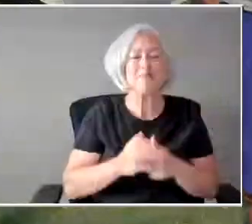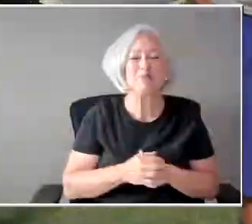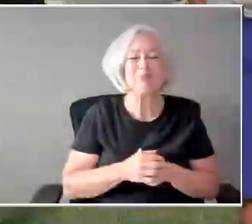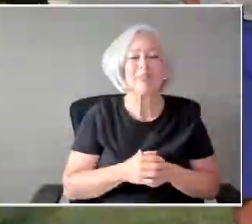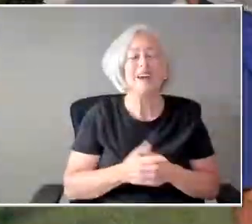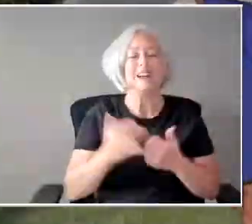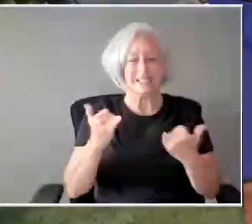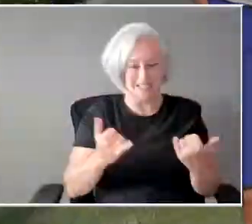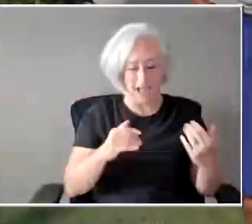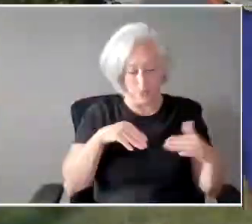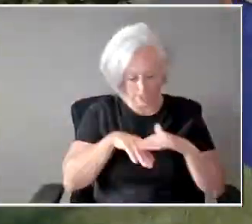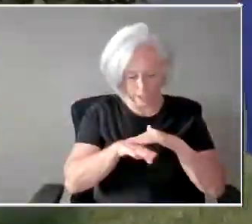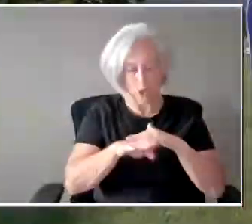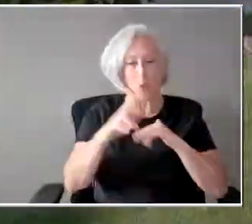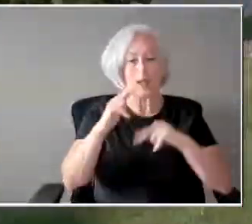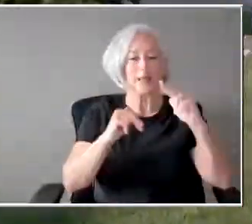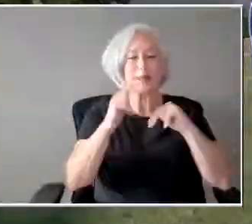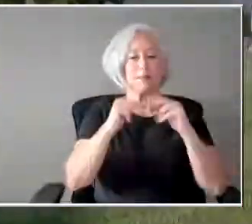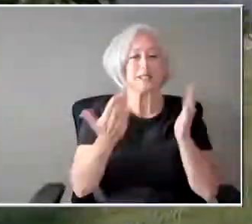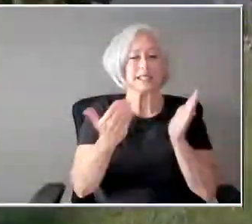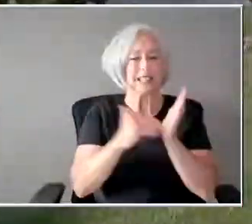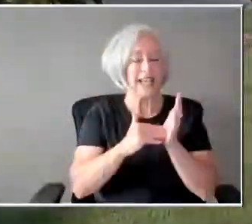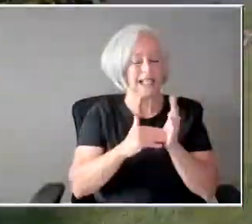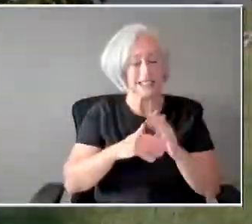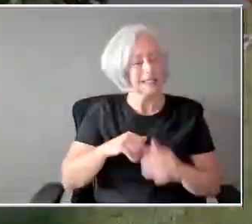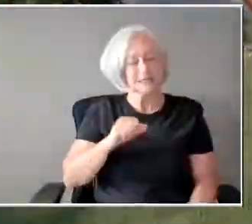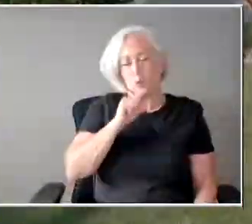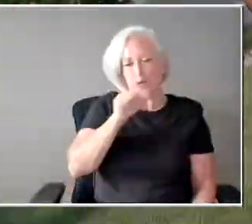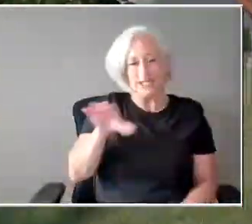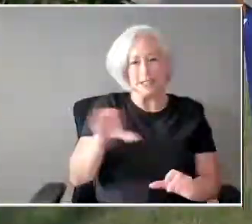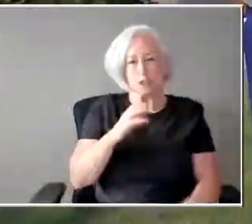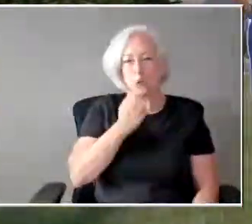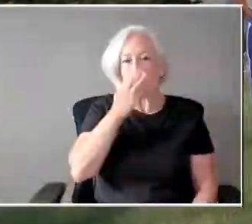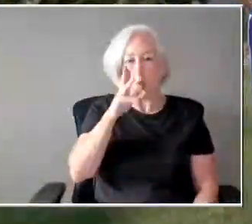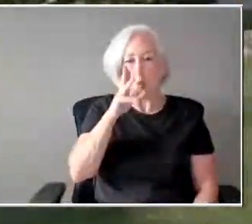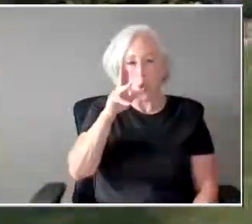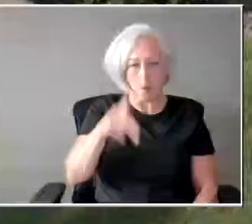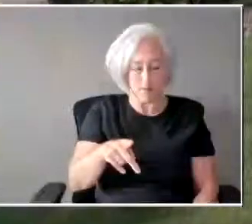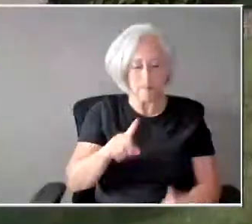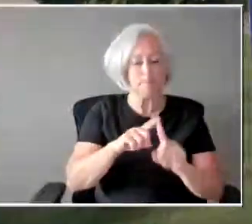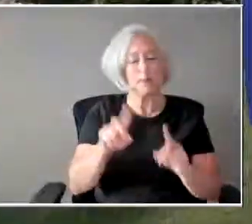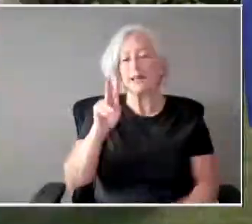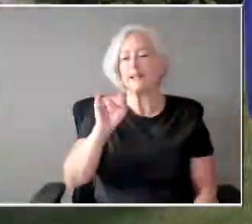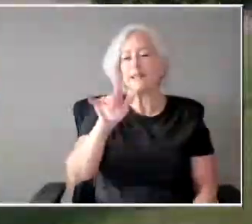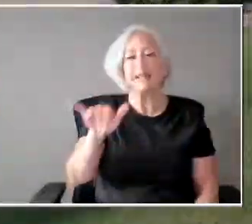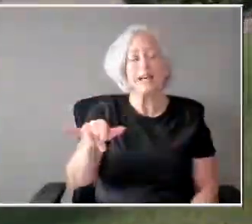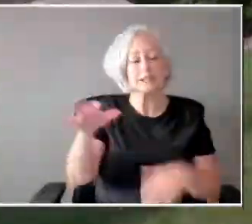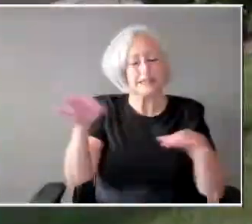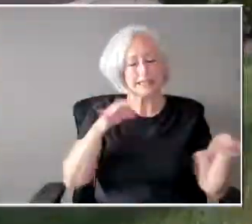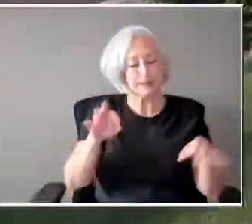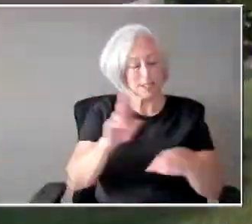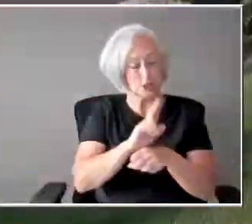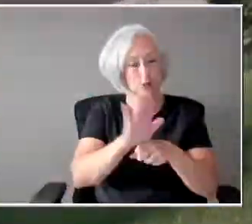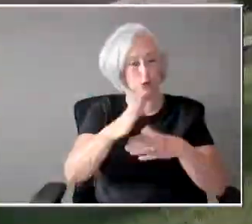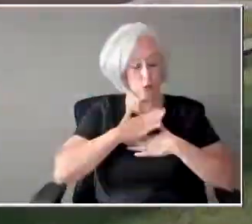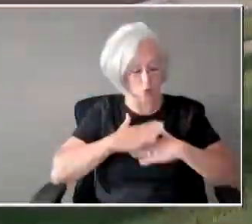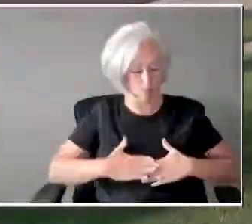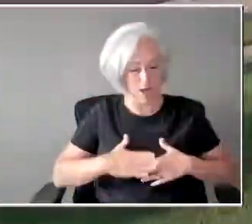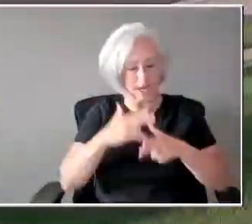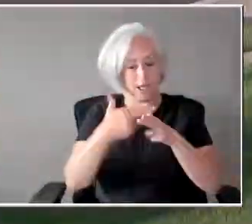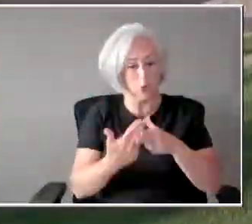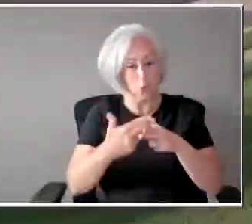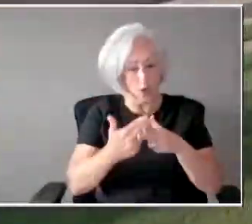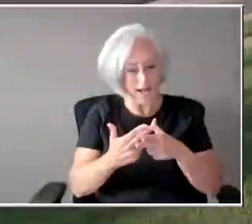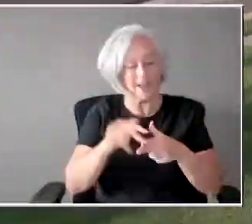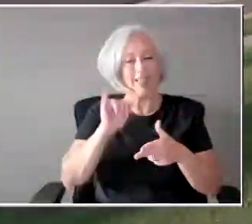inside. We didn't do a warm up, but Kelsey was explaining how kind of using that body weight is the warm up in of itself. But let's talk